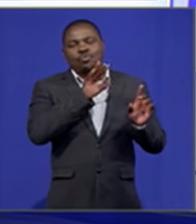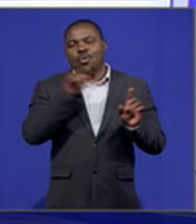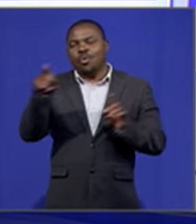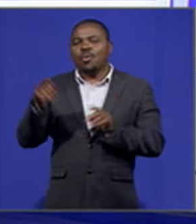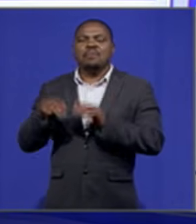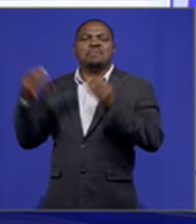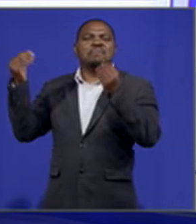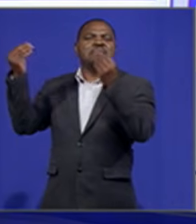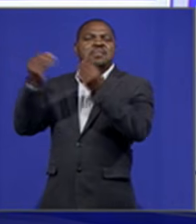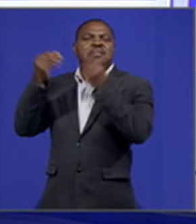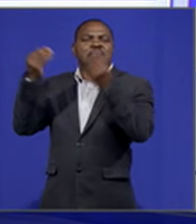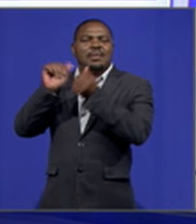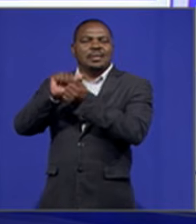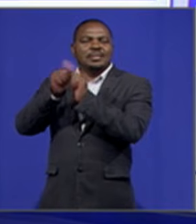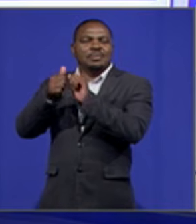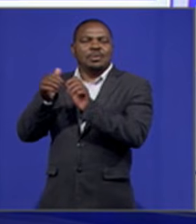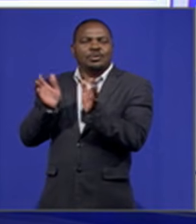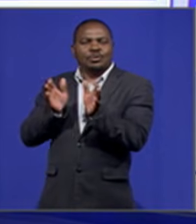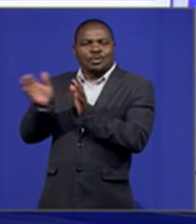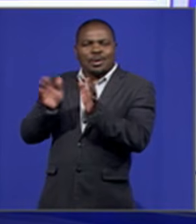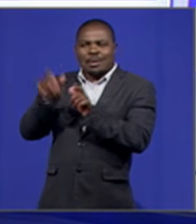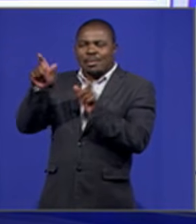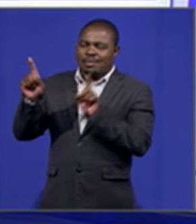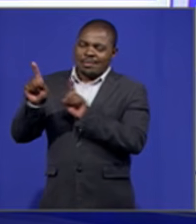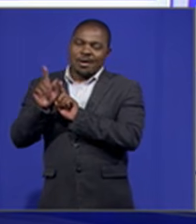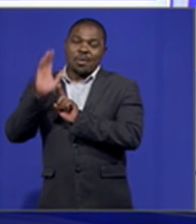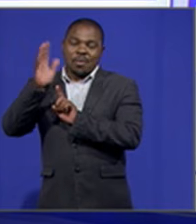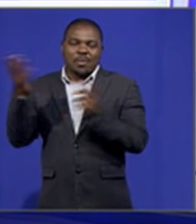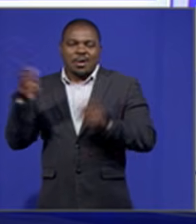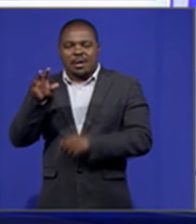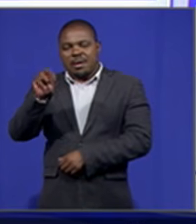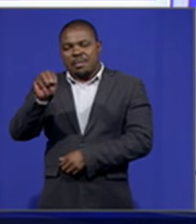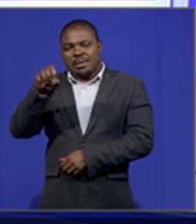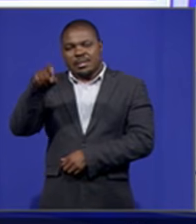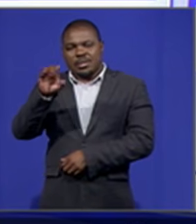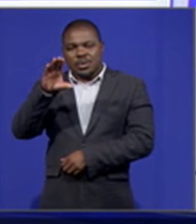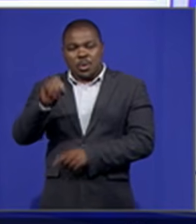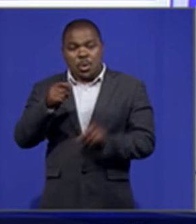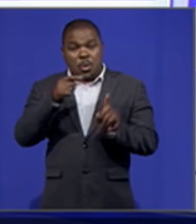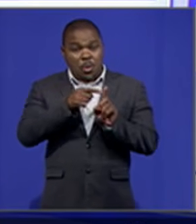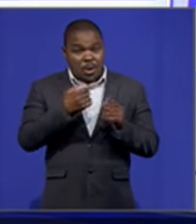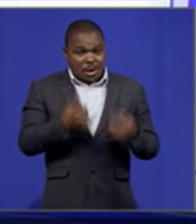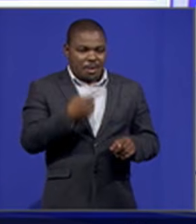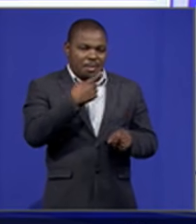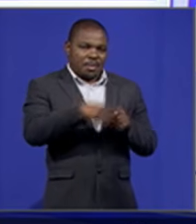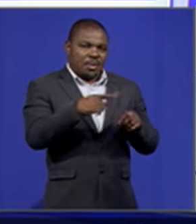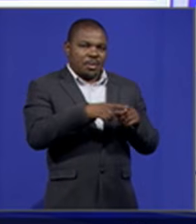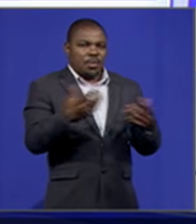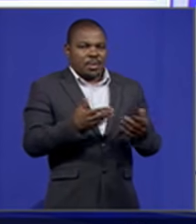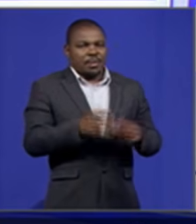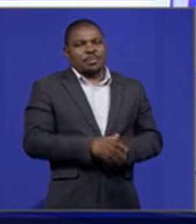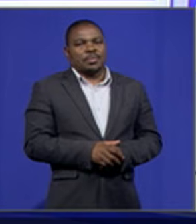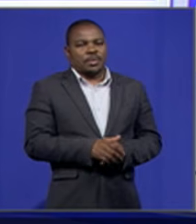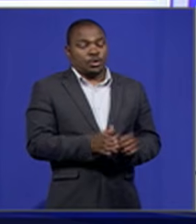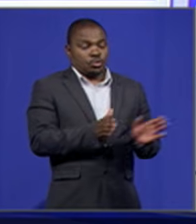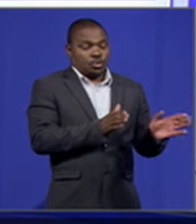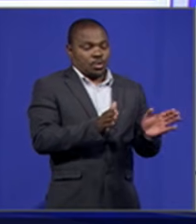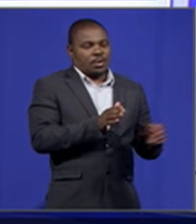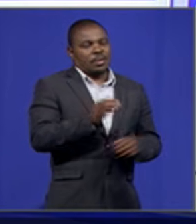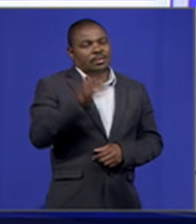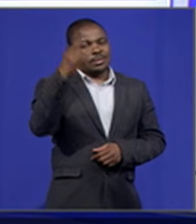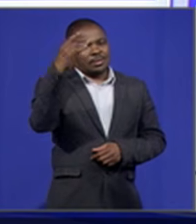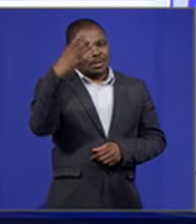kgwele ya maoto go tšwa lefaseng ka bophara ka Mexico. Human Mare yo a bapalago sehlopha sa kgwele ya maoto sa Stars of